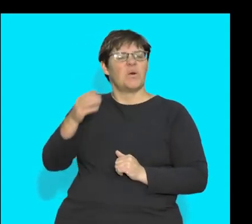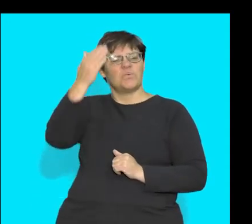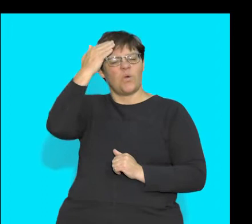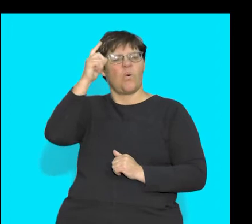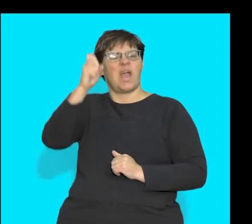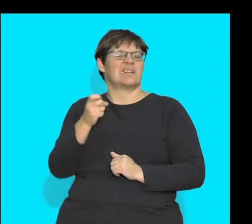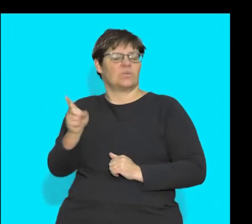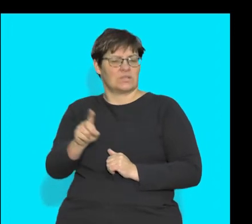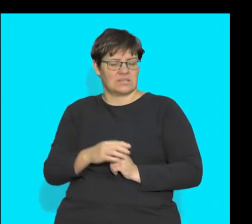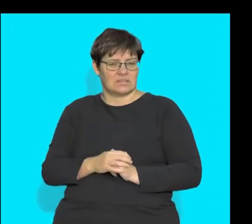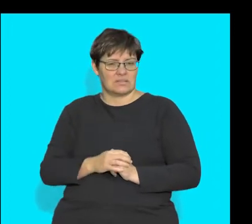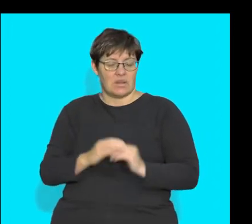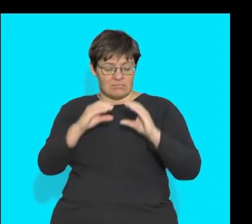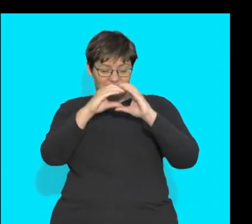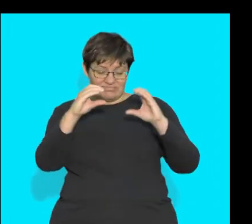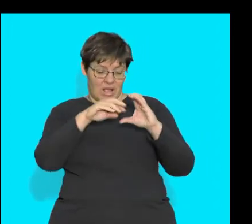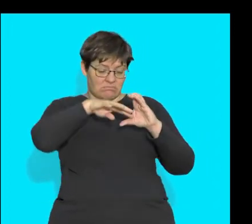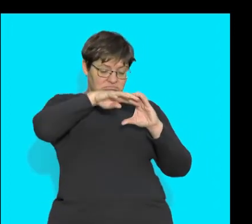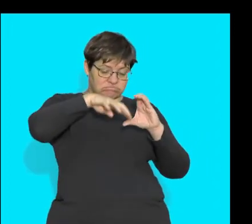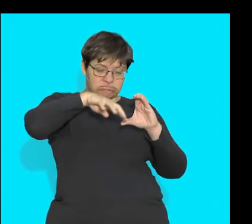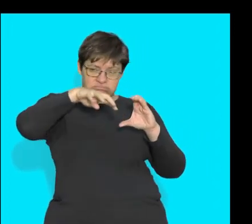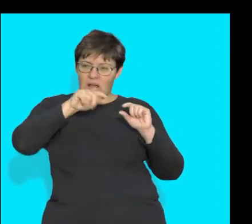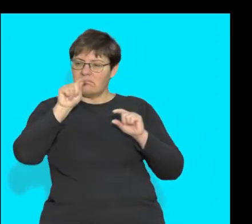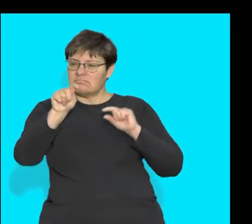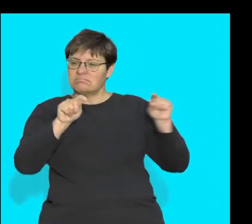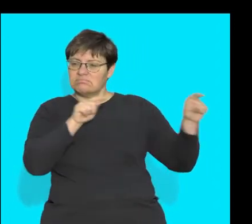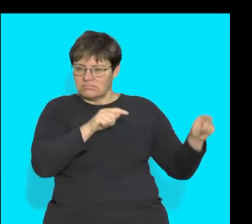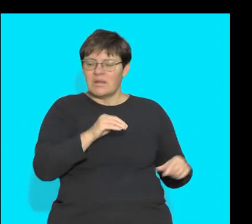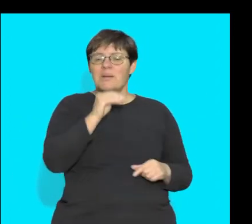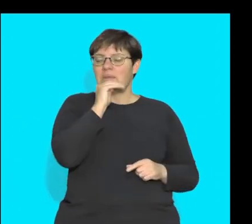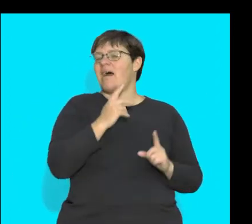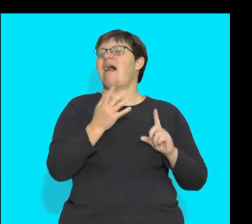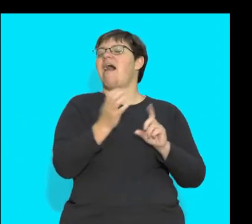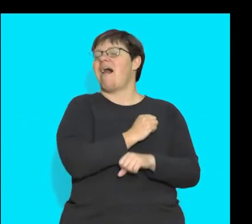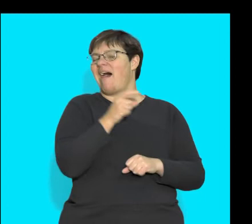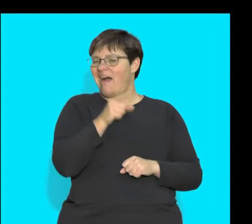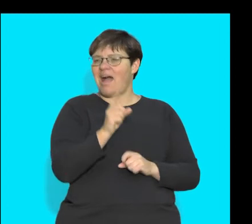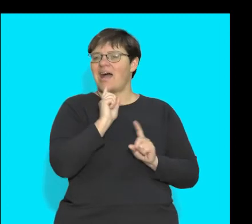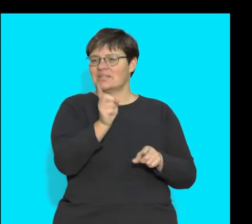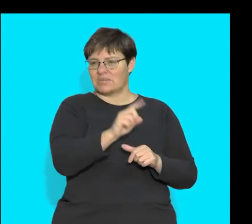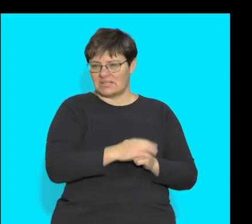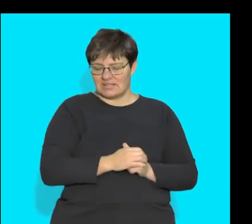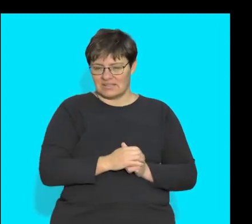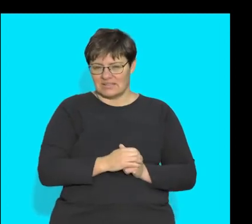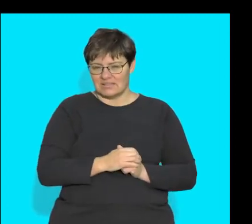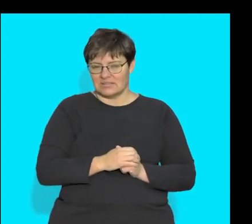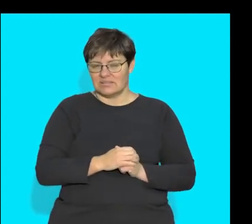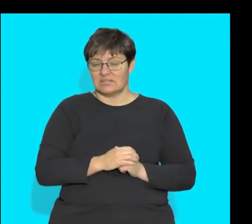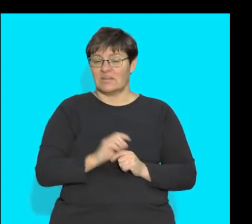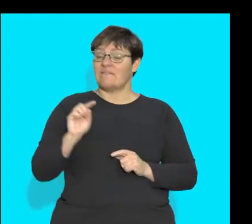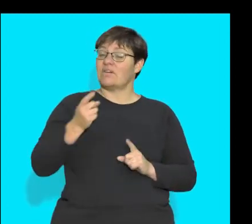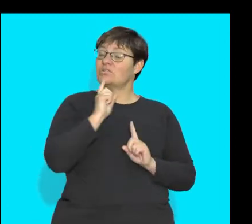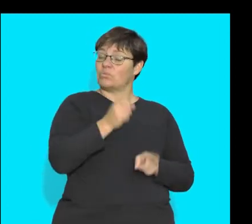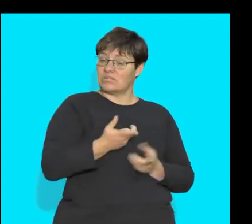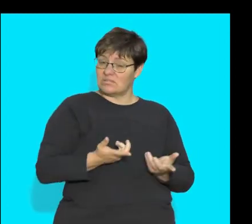the X is. The fact that they've given you a few of them is also a hint as to the answer. Okay, the